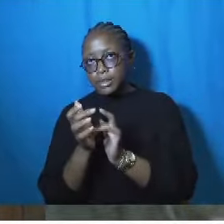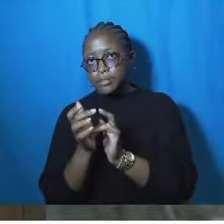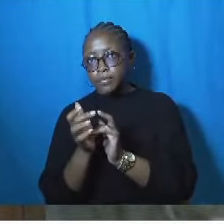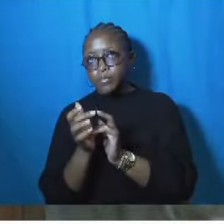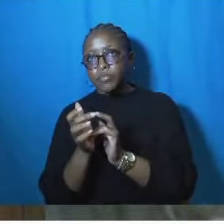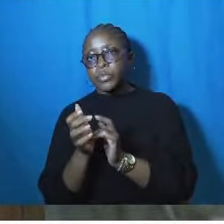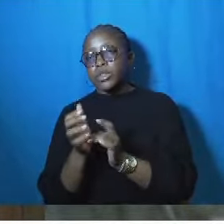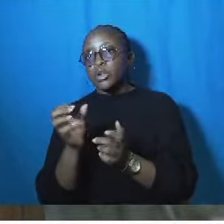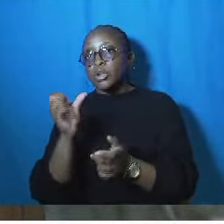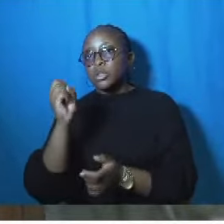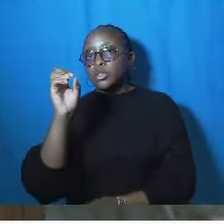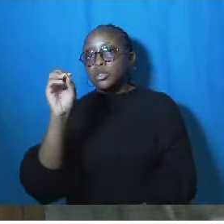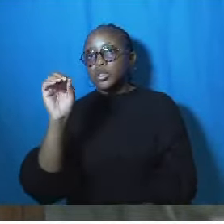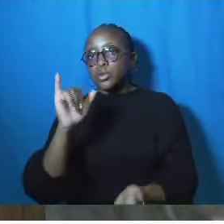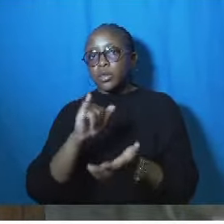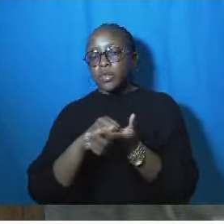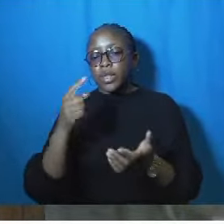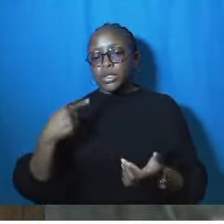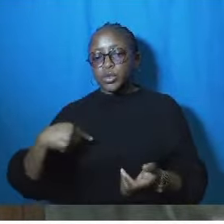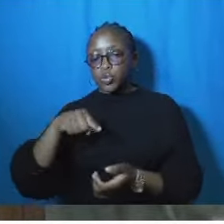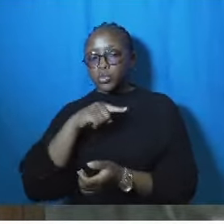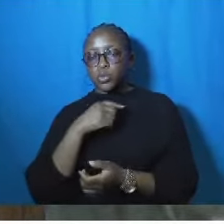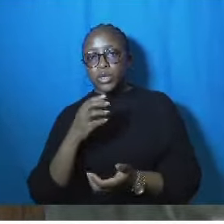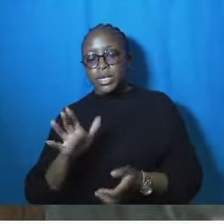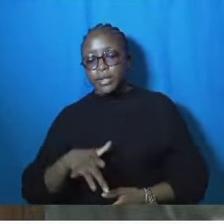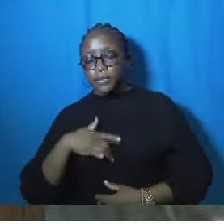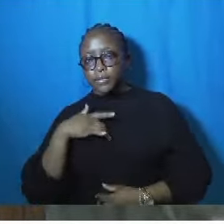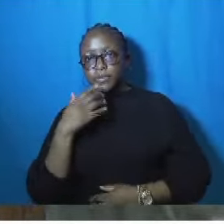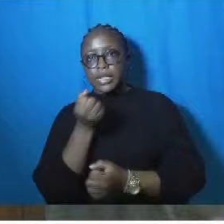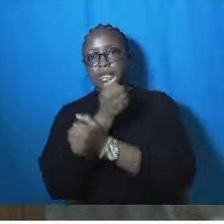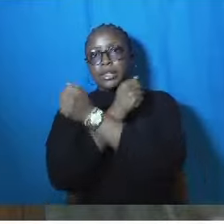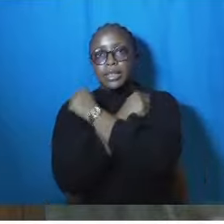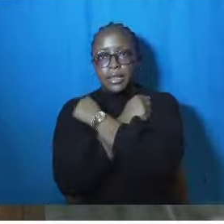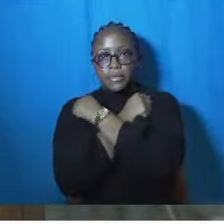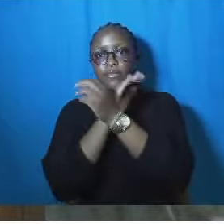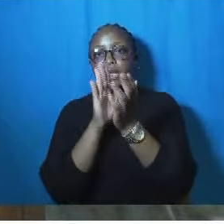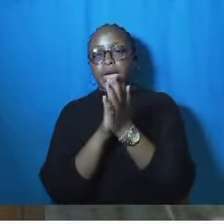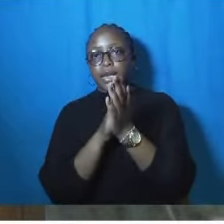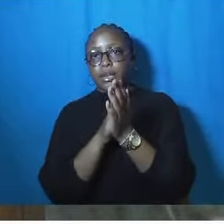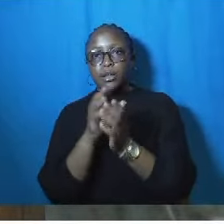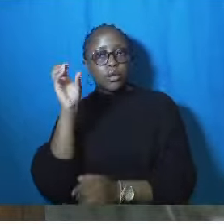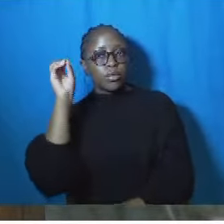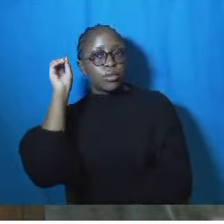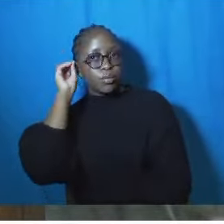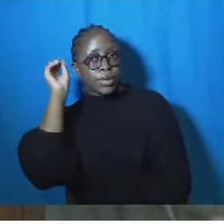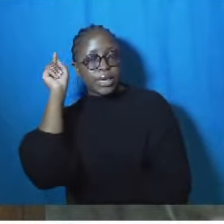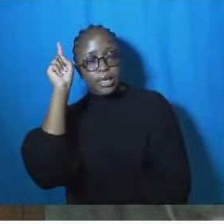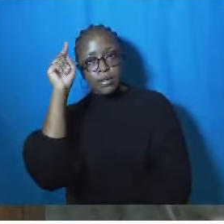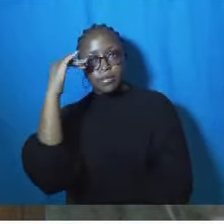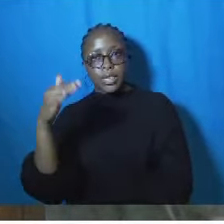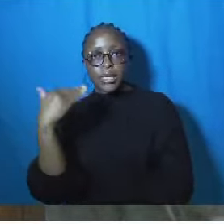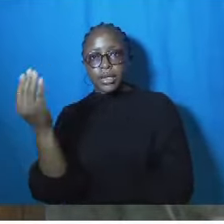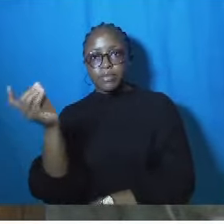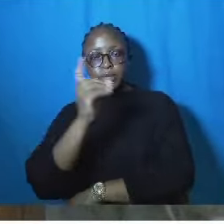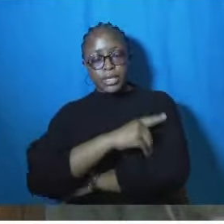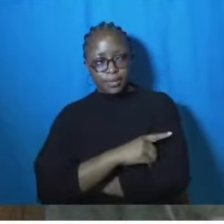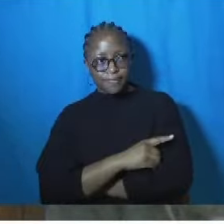freely love and obey him on a daily basis. What an amazing God.